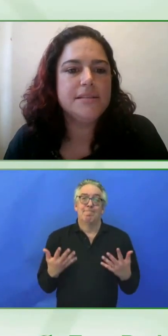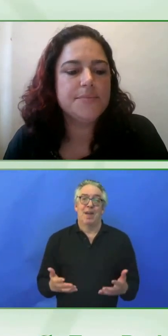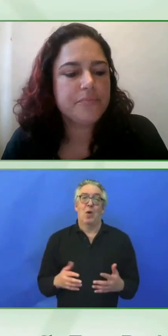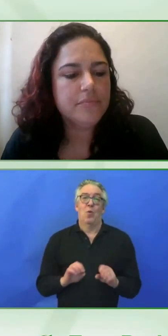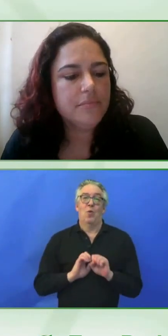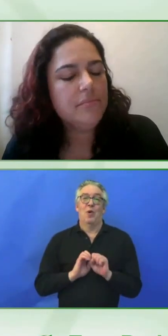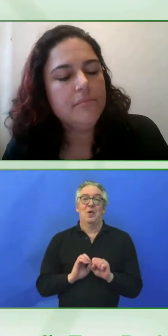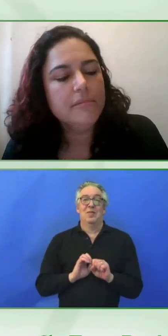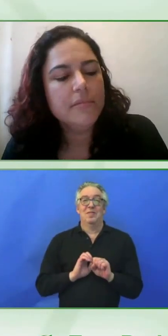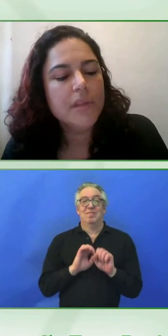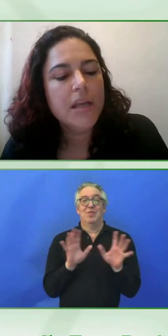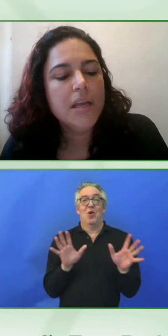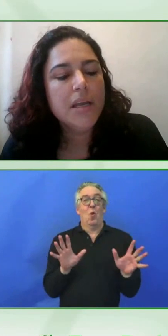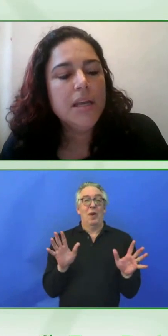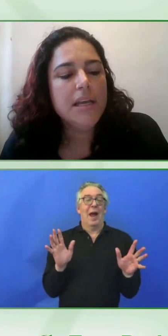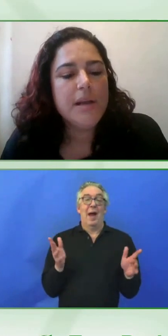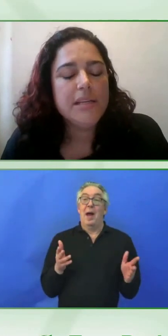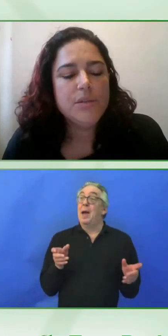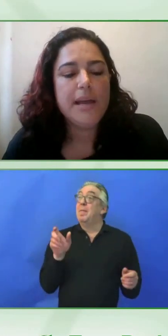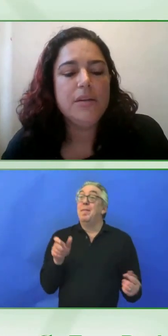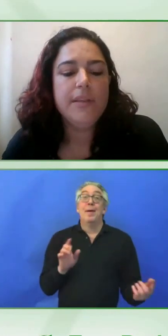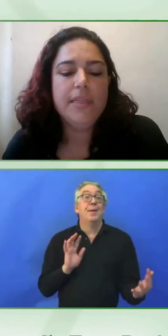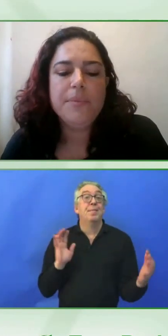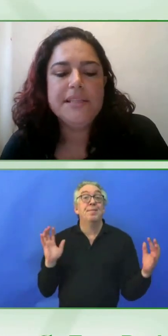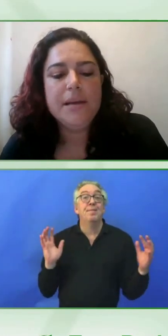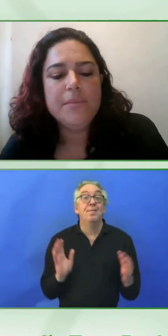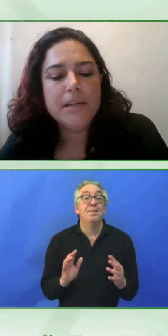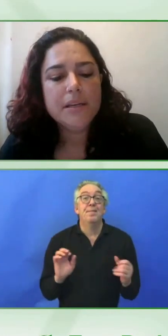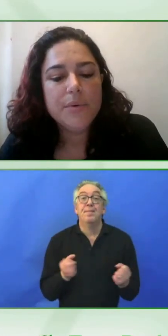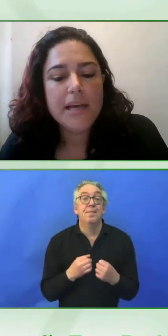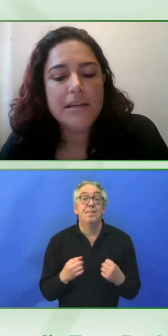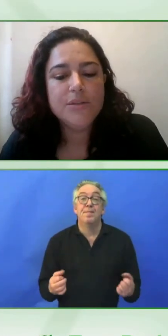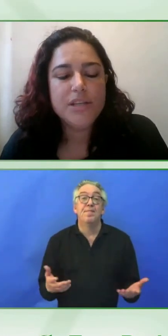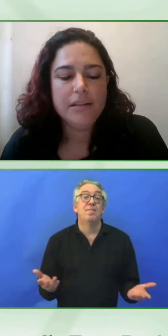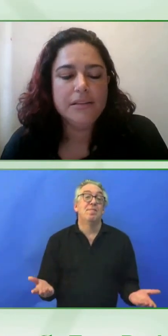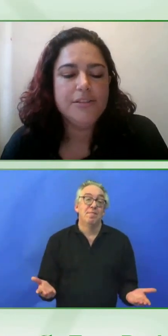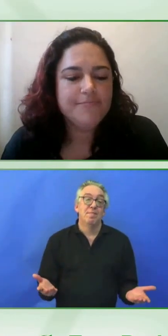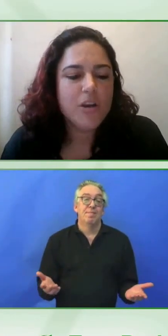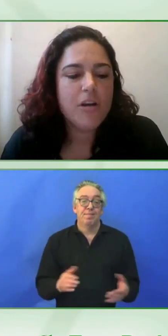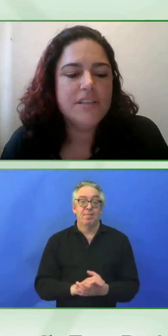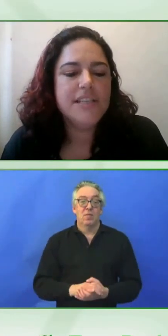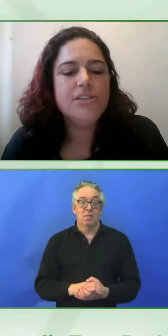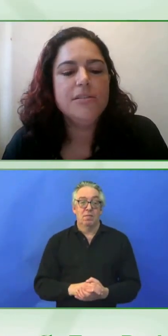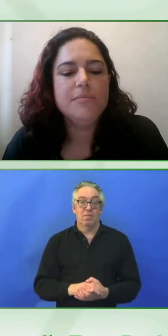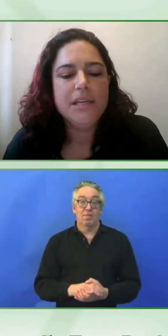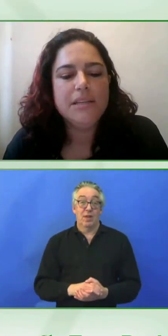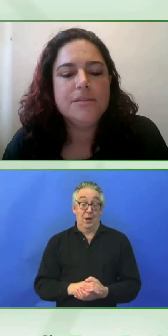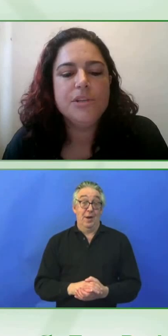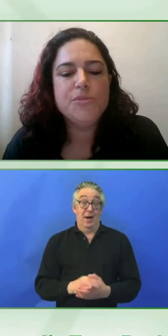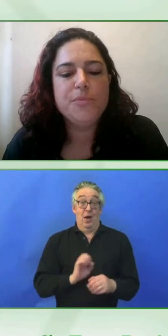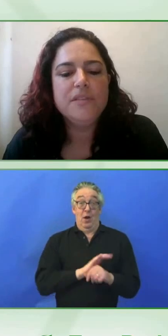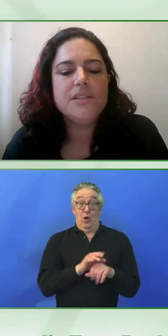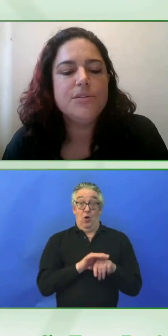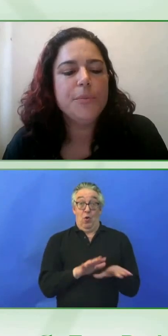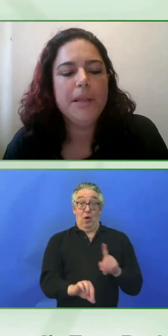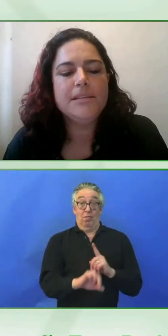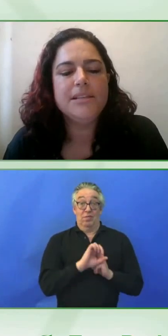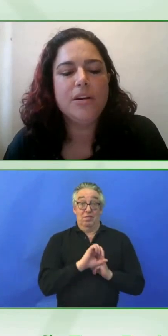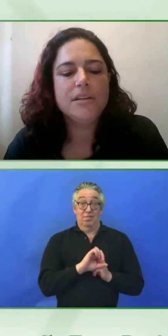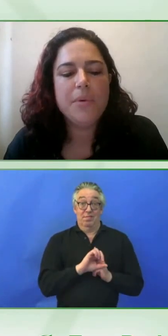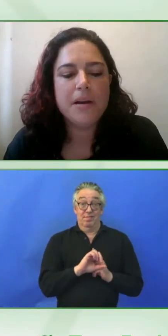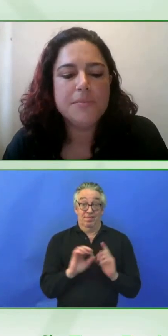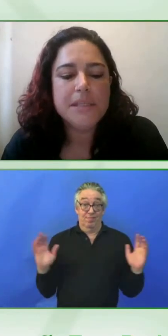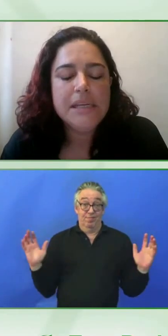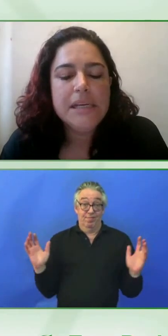heads. In 2020, with the pandemic, we had a new challenge. Conversation meetings, which previously took place in